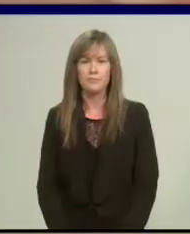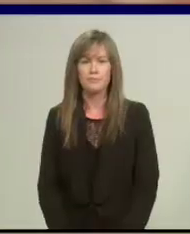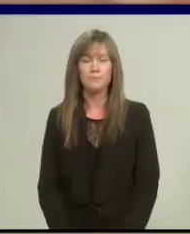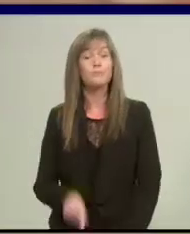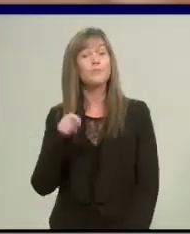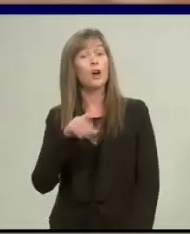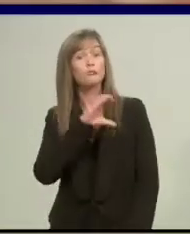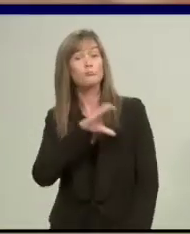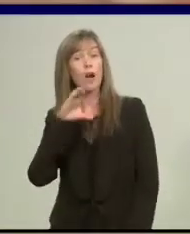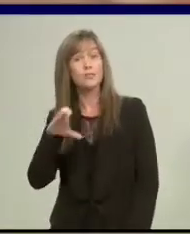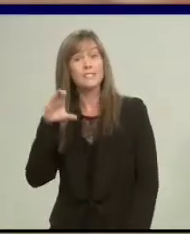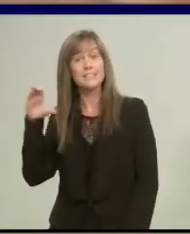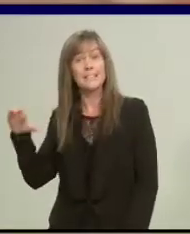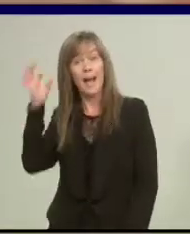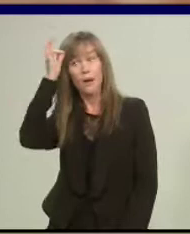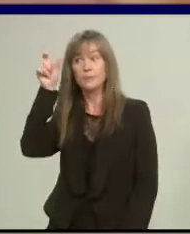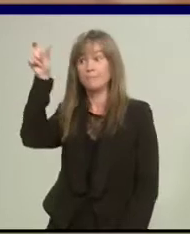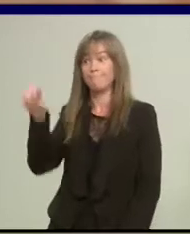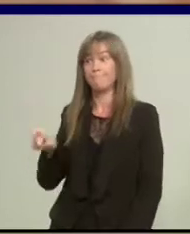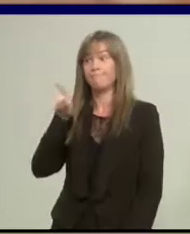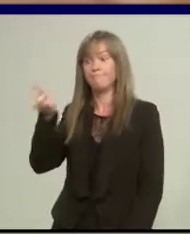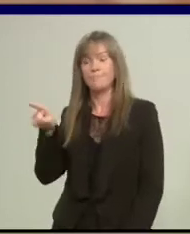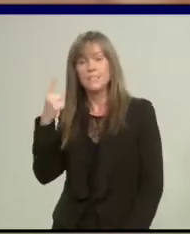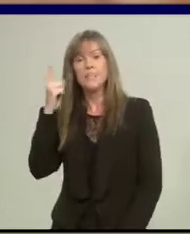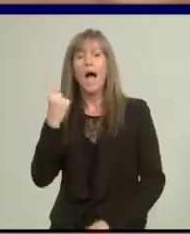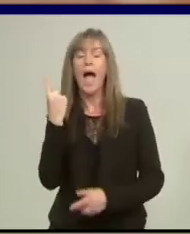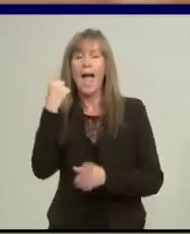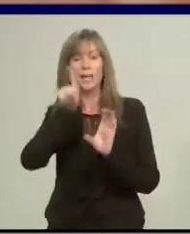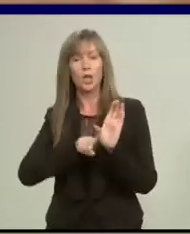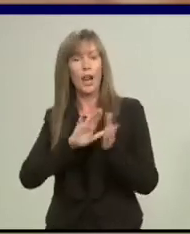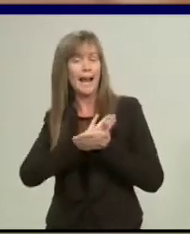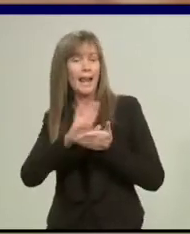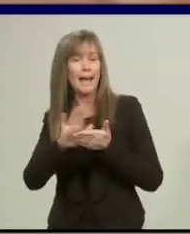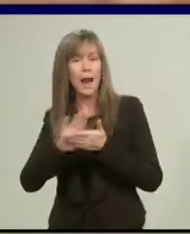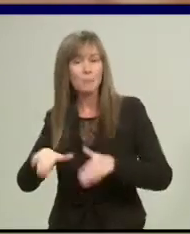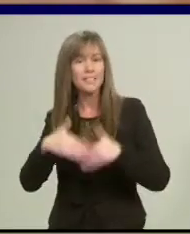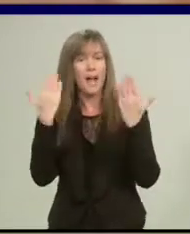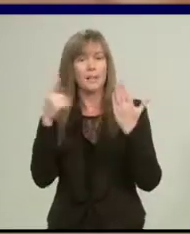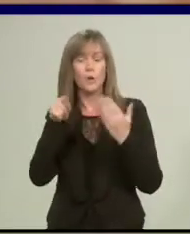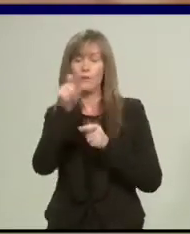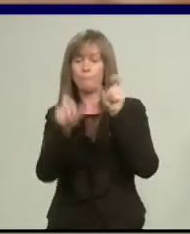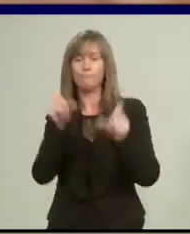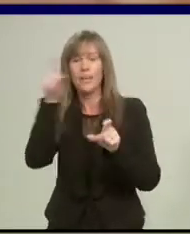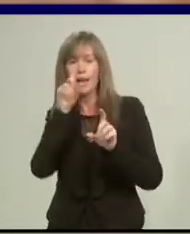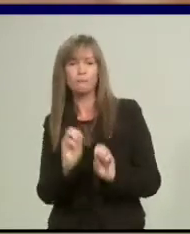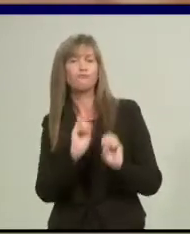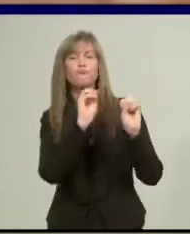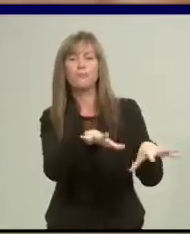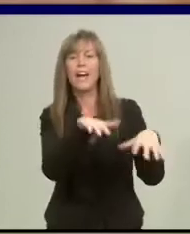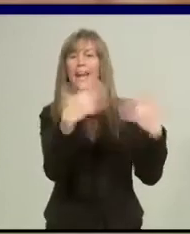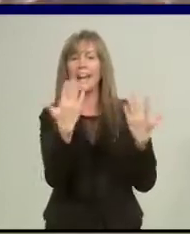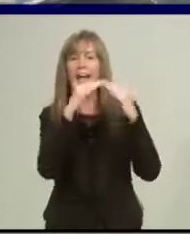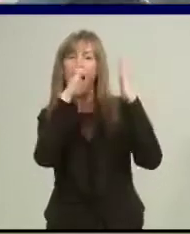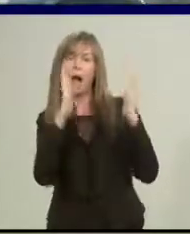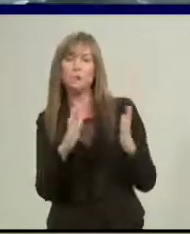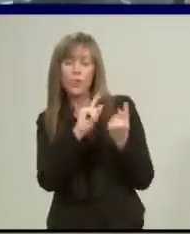A Christchurch City Councillor is proposing an annual clean-up day when residents can freely dump any unwanted household items.